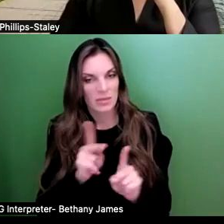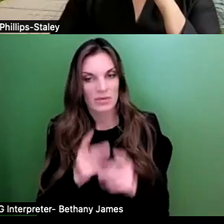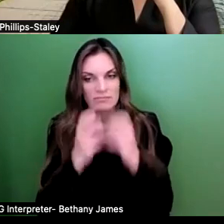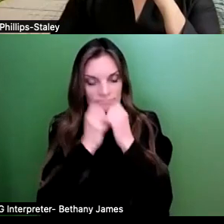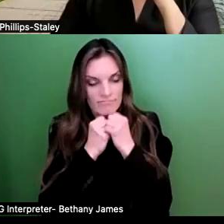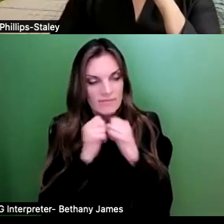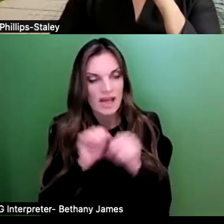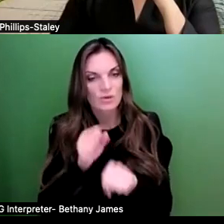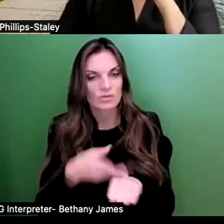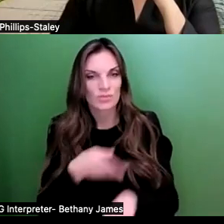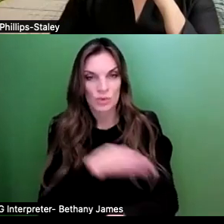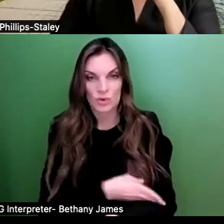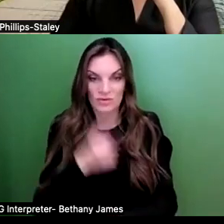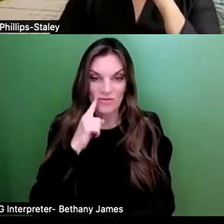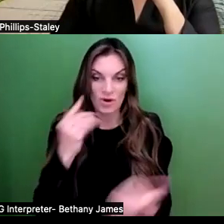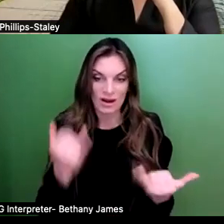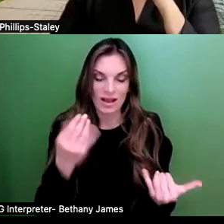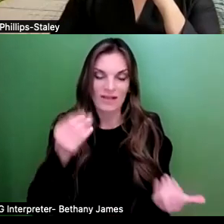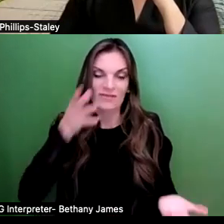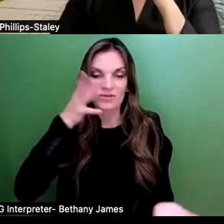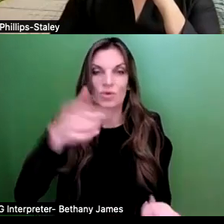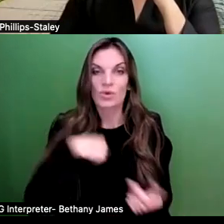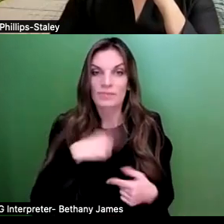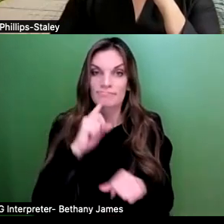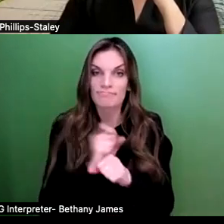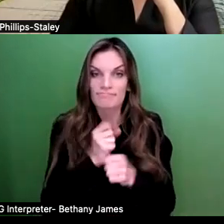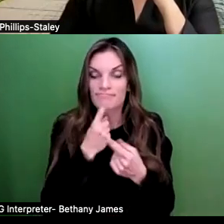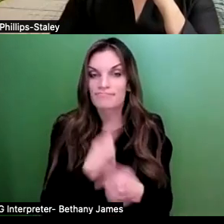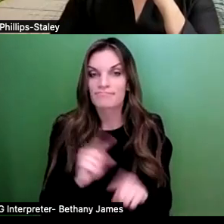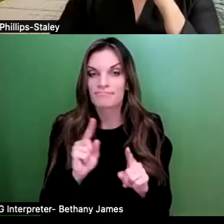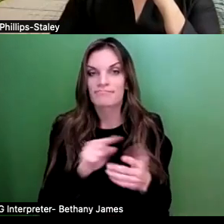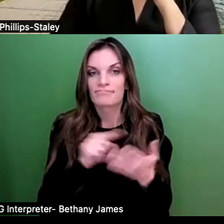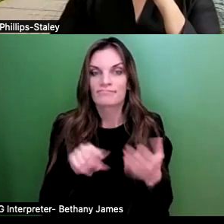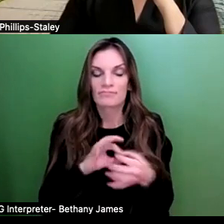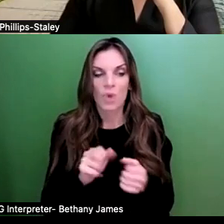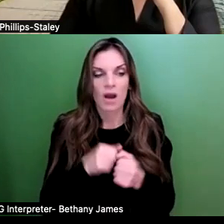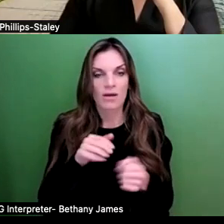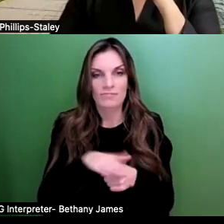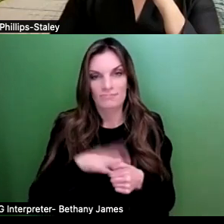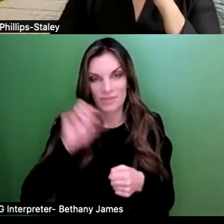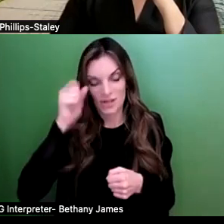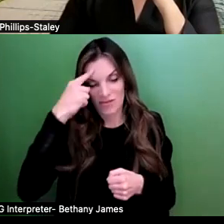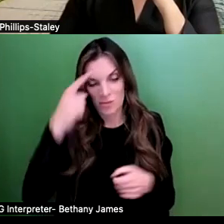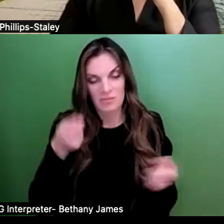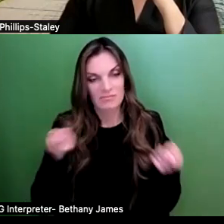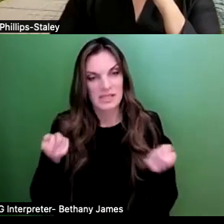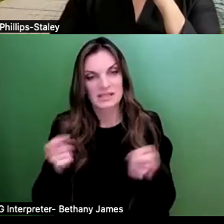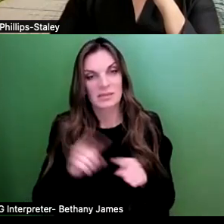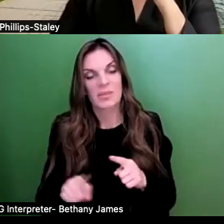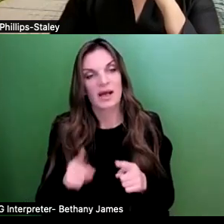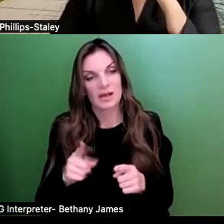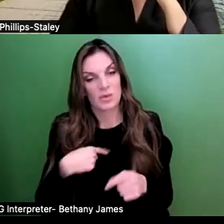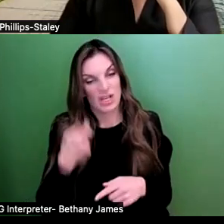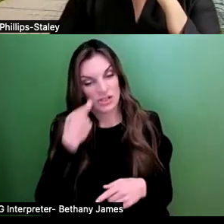residents and for those to come. We have accomplished much in many areas of municipal governance, but our work is ongoing, in many instances just